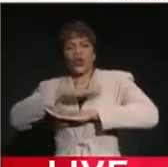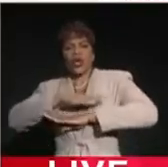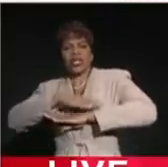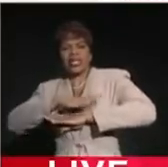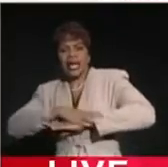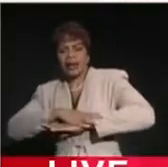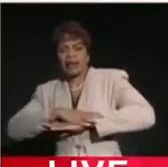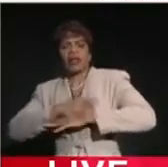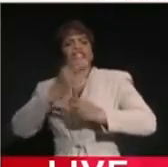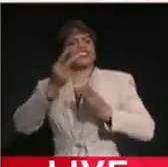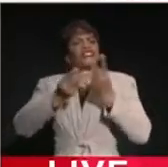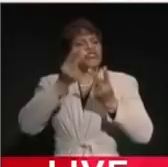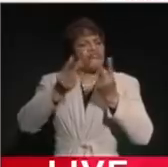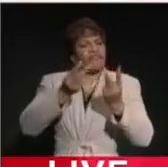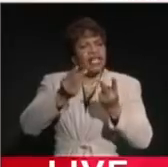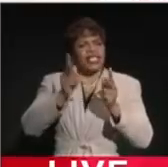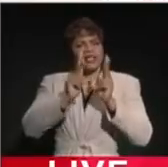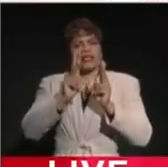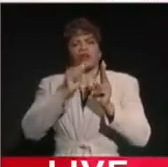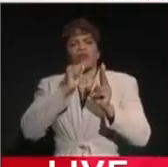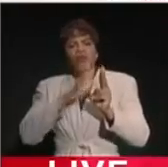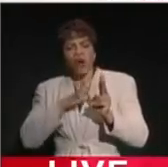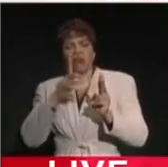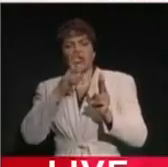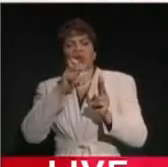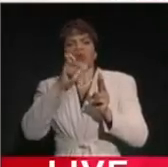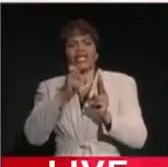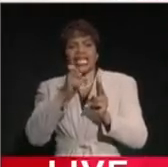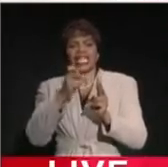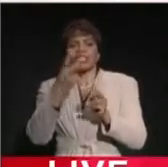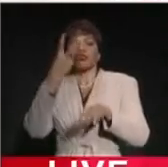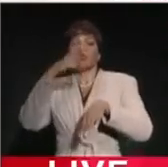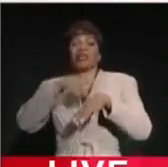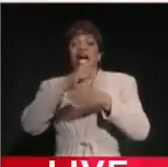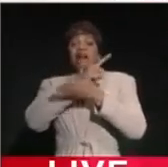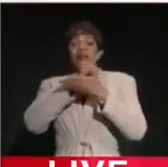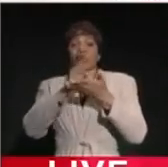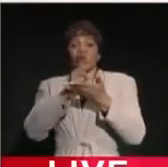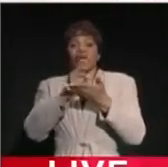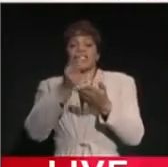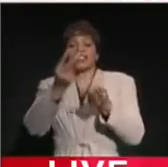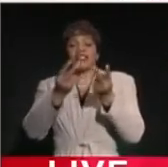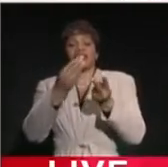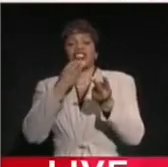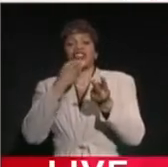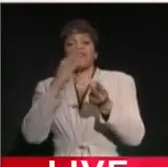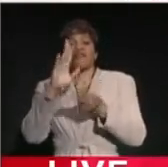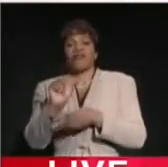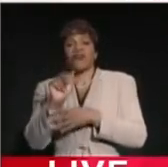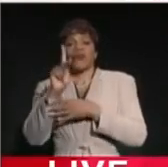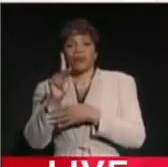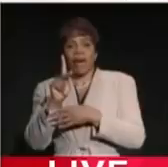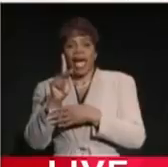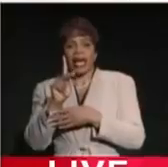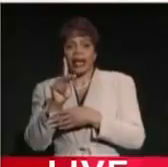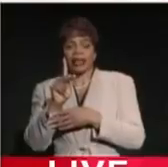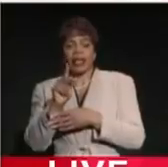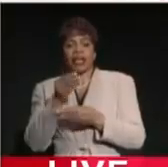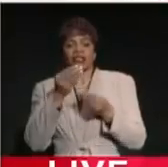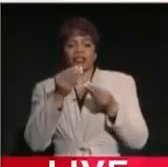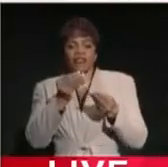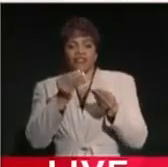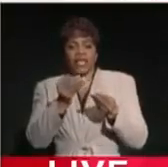to the woman who needed to go to the food bank twice a week in order to put food on her table? Because if you had, you would have heard that they